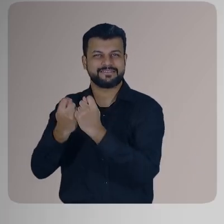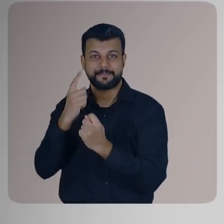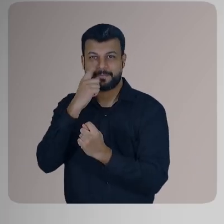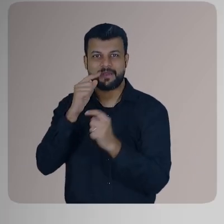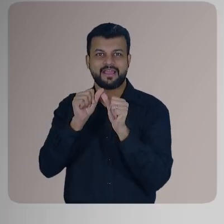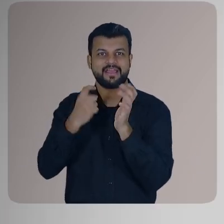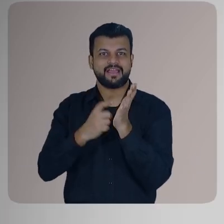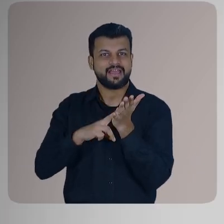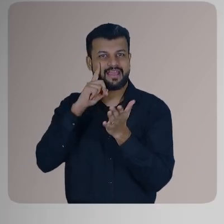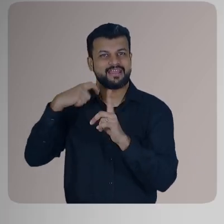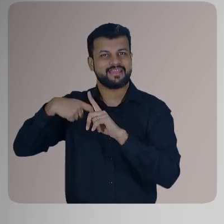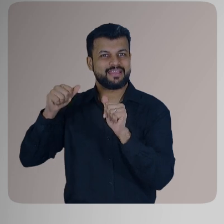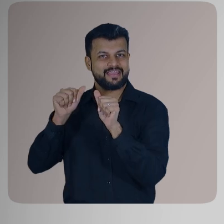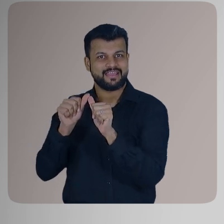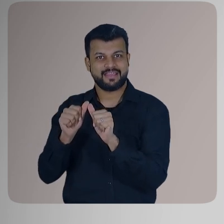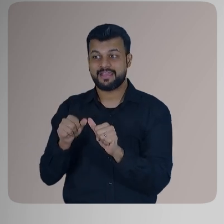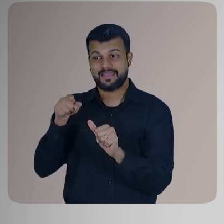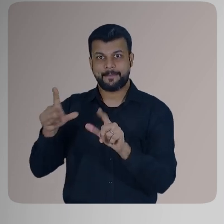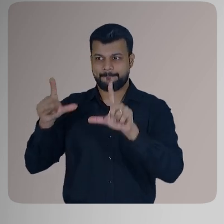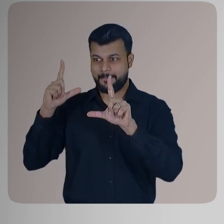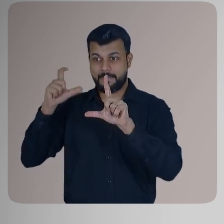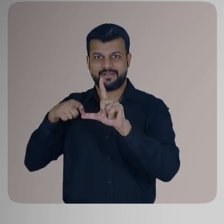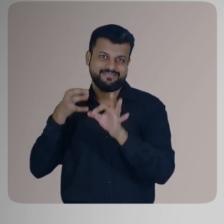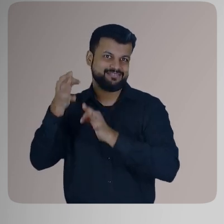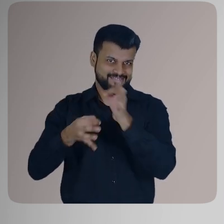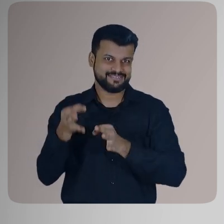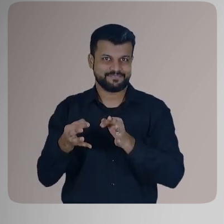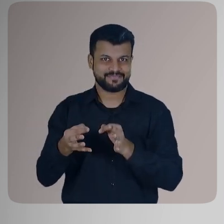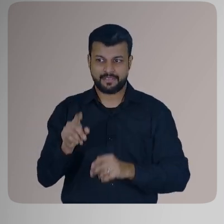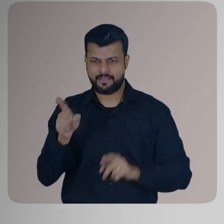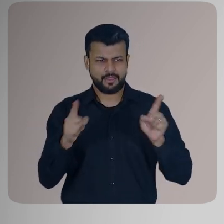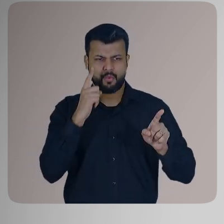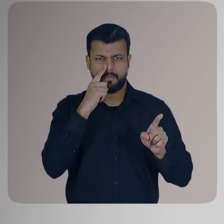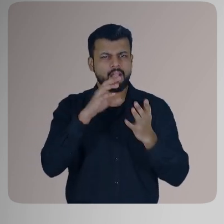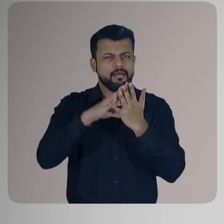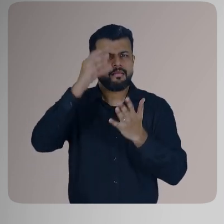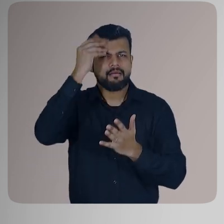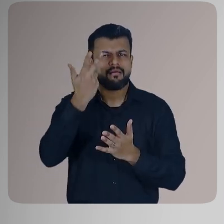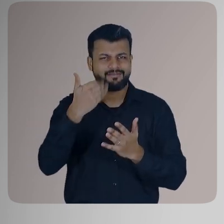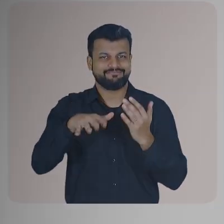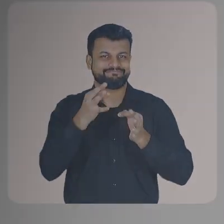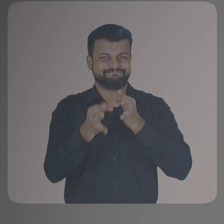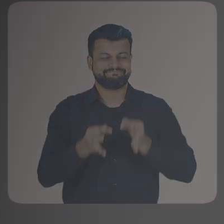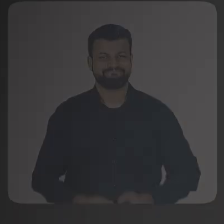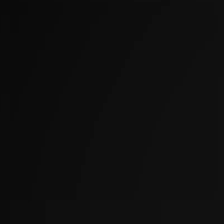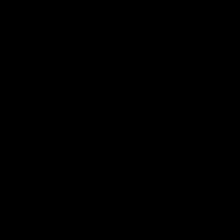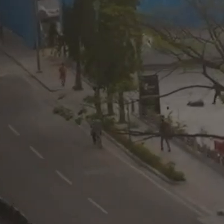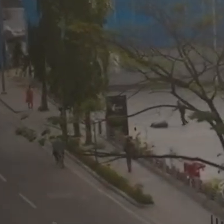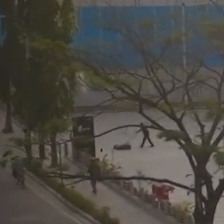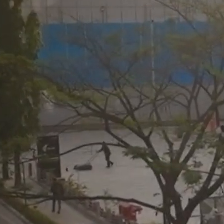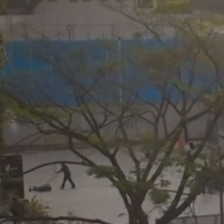they piece together two works, separated by boundaries but united in honoring two women who once lived.